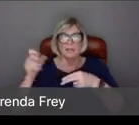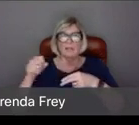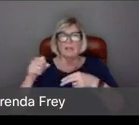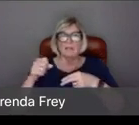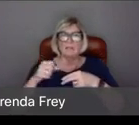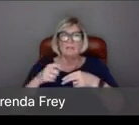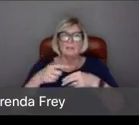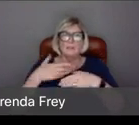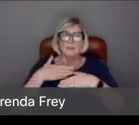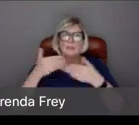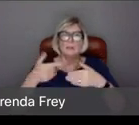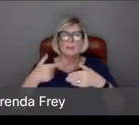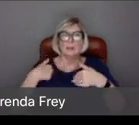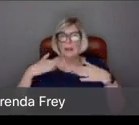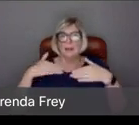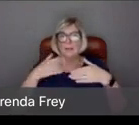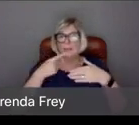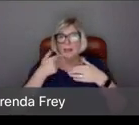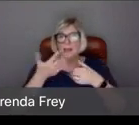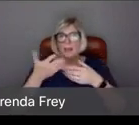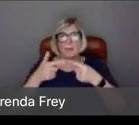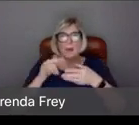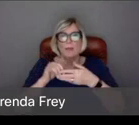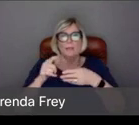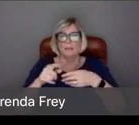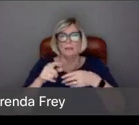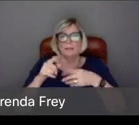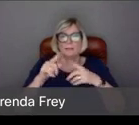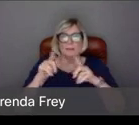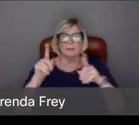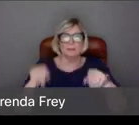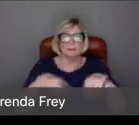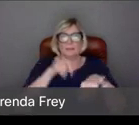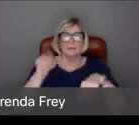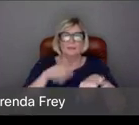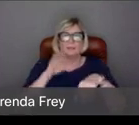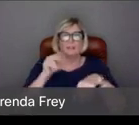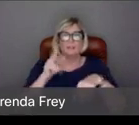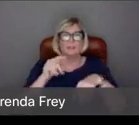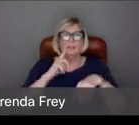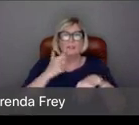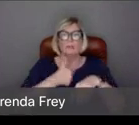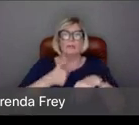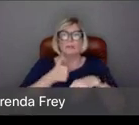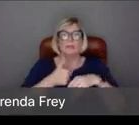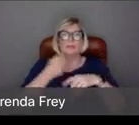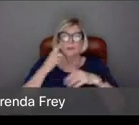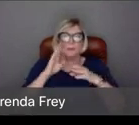yes, please go ahead. I haven't said anything yet. Oh, okay. Sorry. Apologize for getting distracted there.